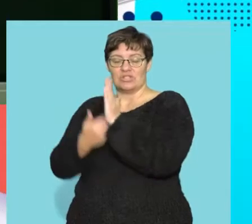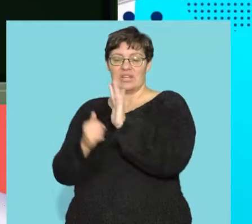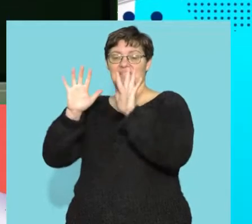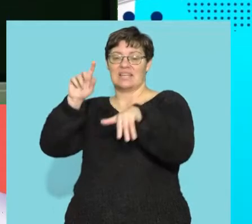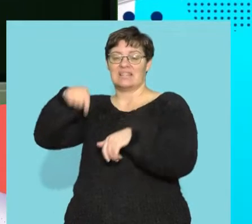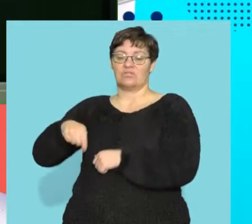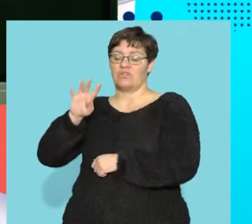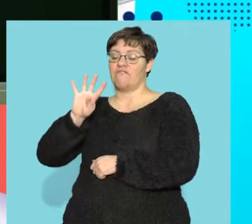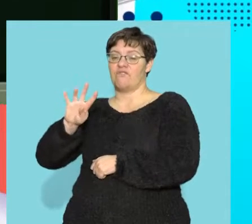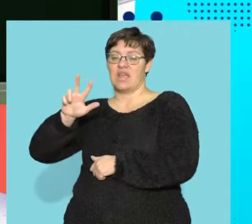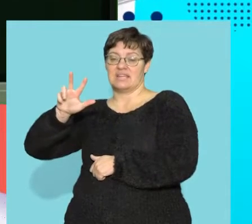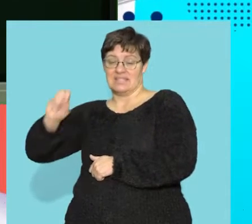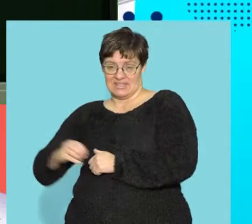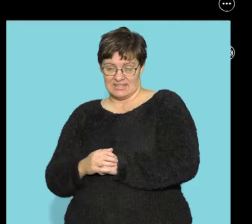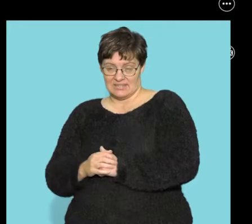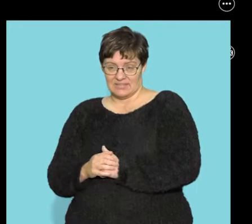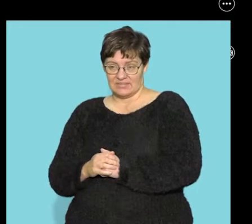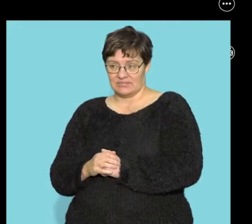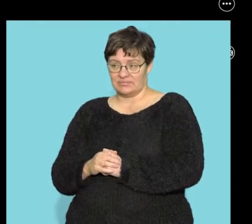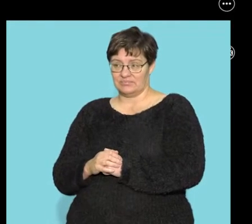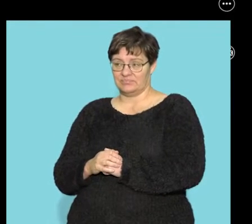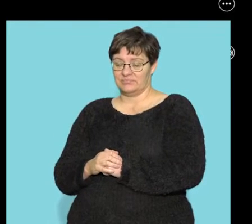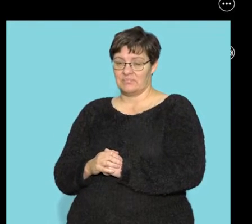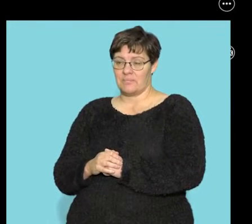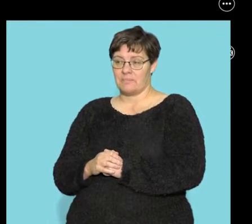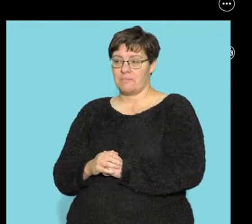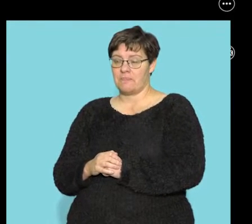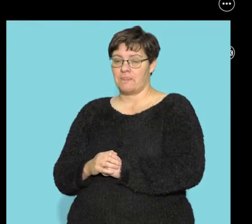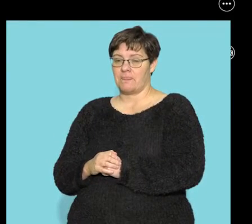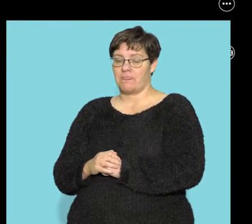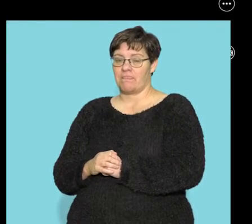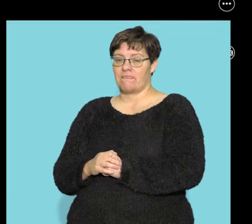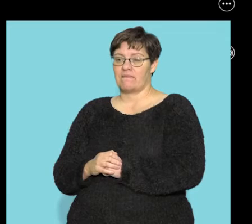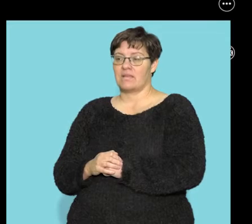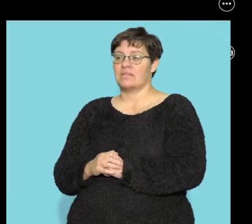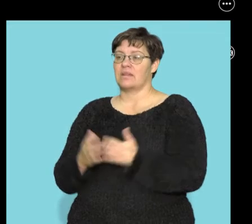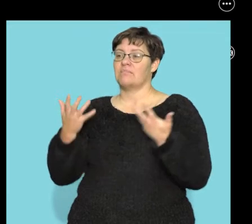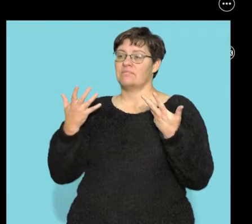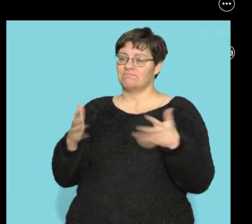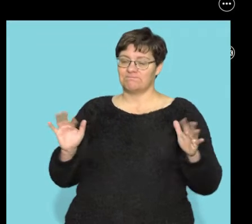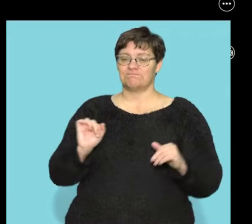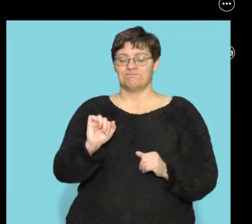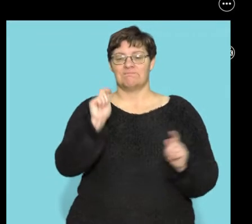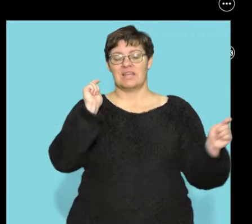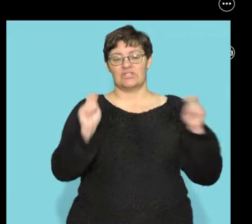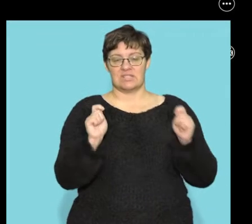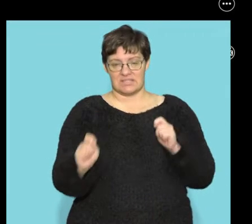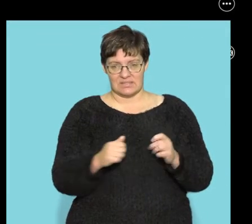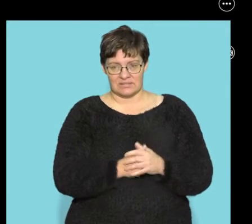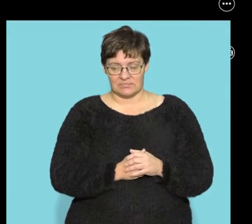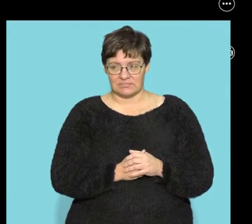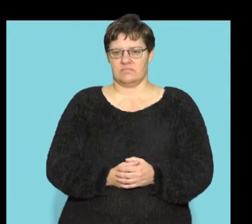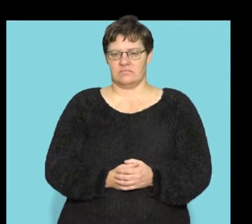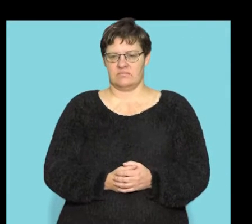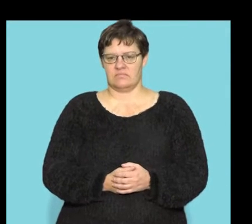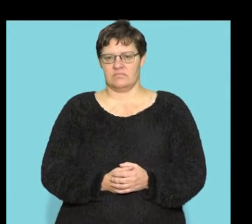the 10,480. There we go. There it is. And this then completes the adjustment.